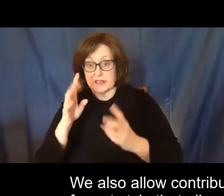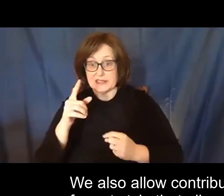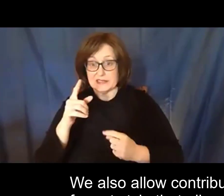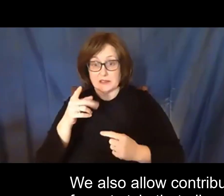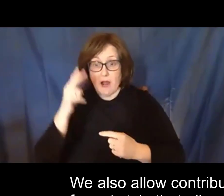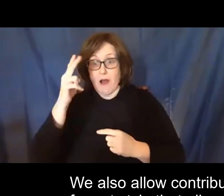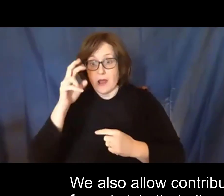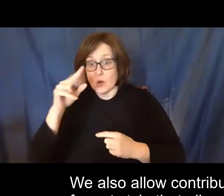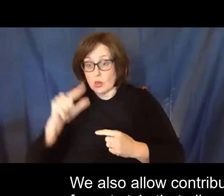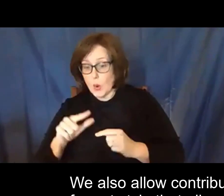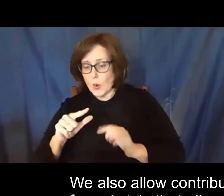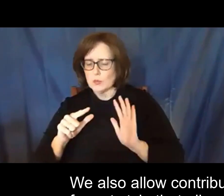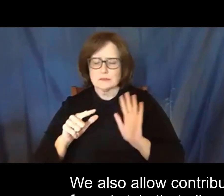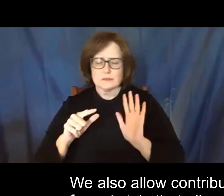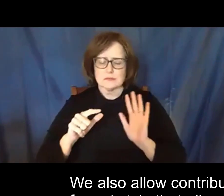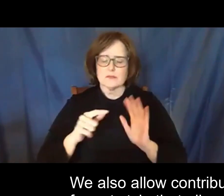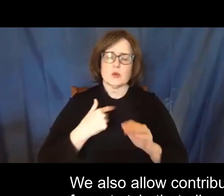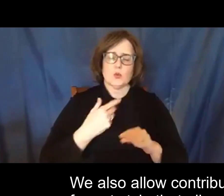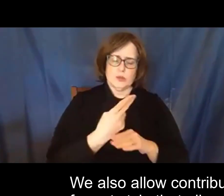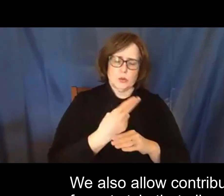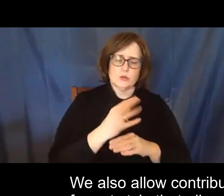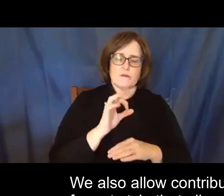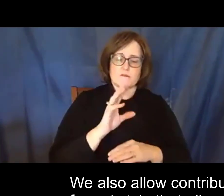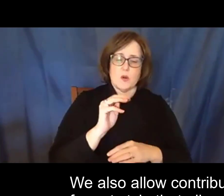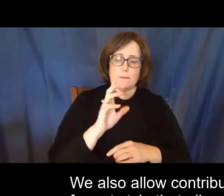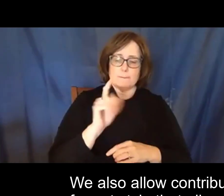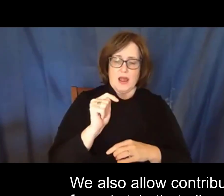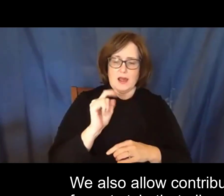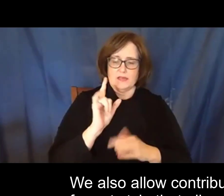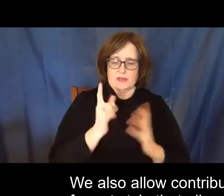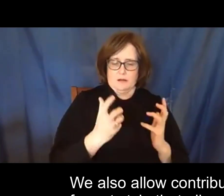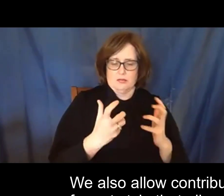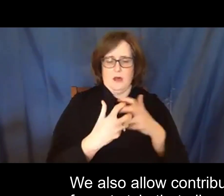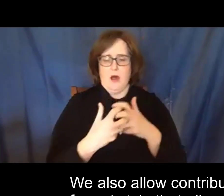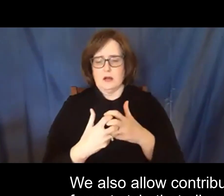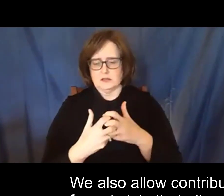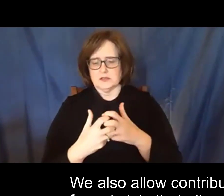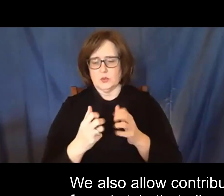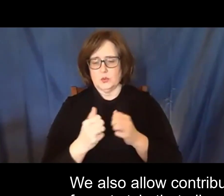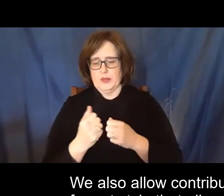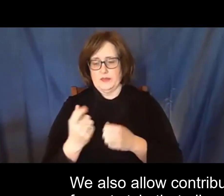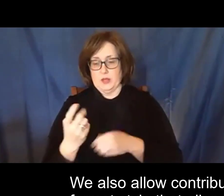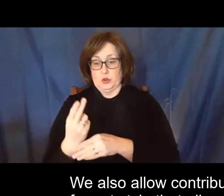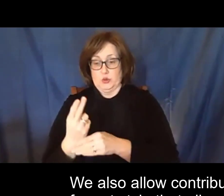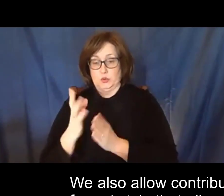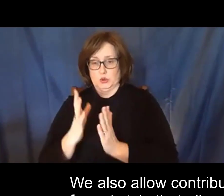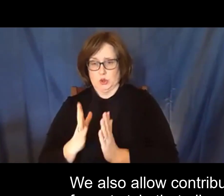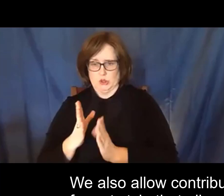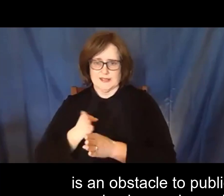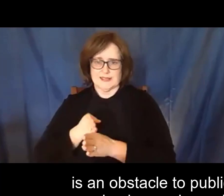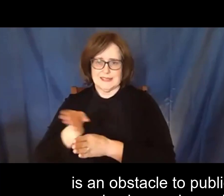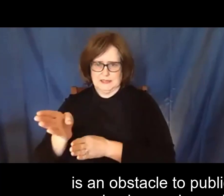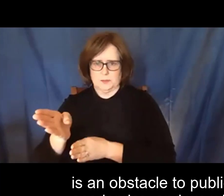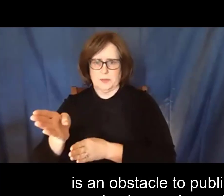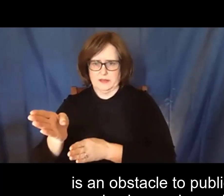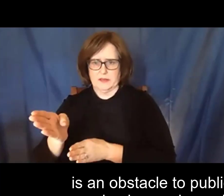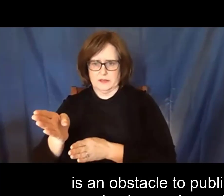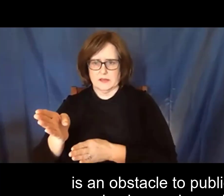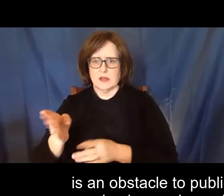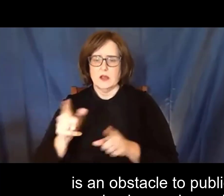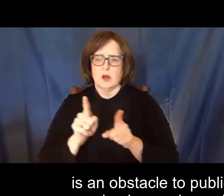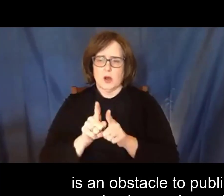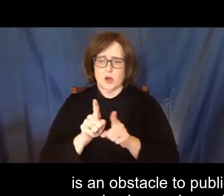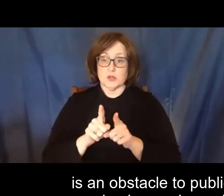a citation and format style that aligns with their subject or discipline. Imposing a singular style guide is an obstacle